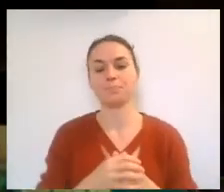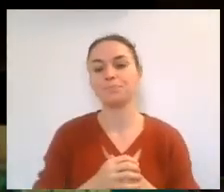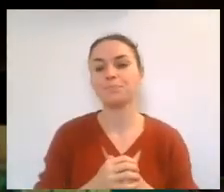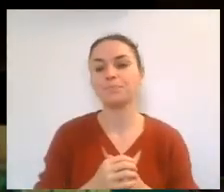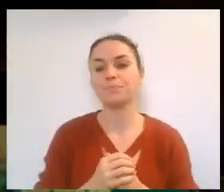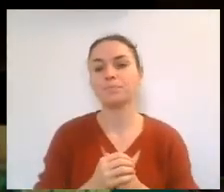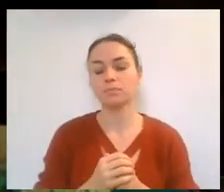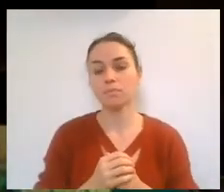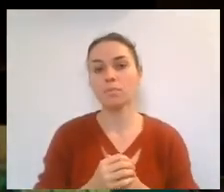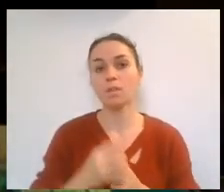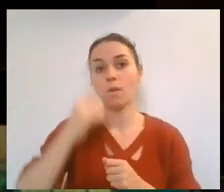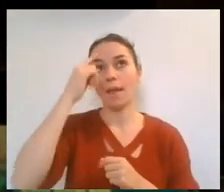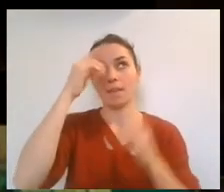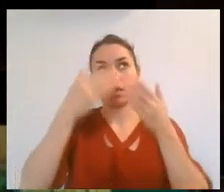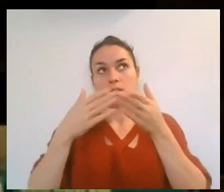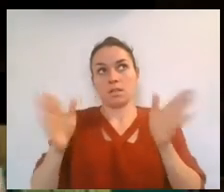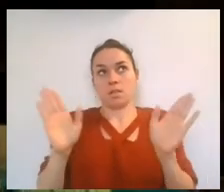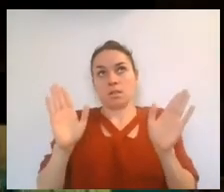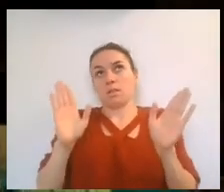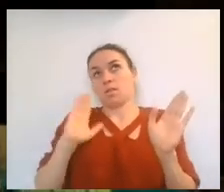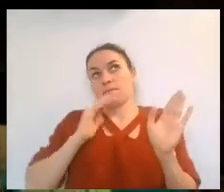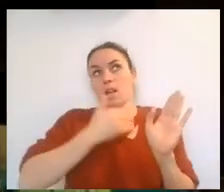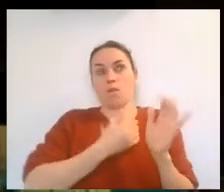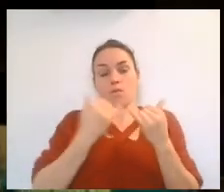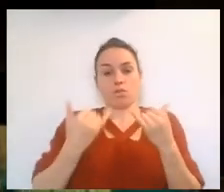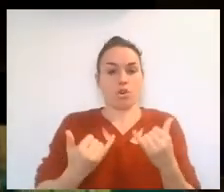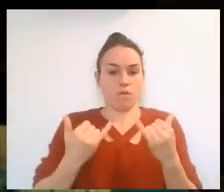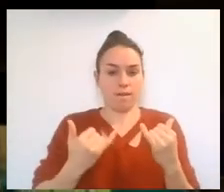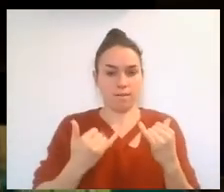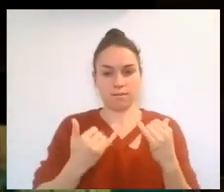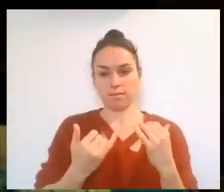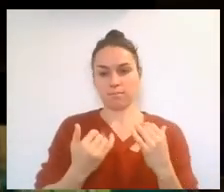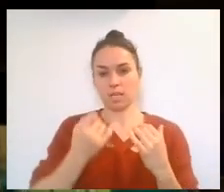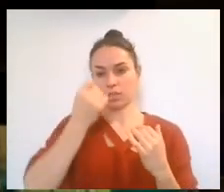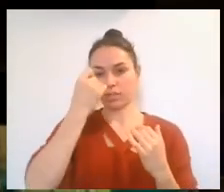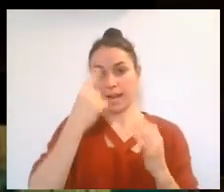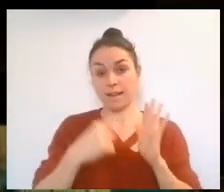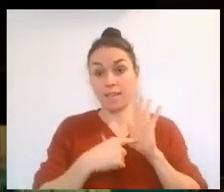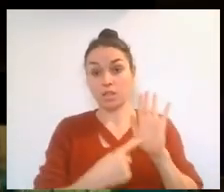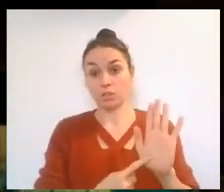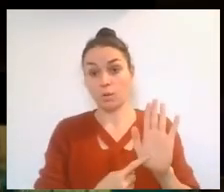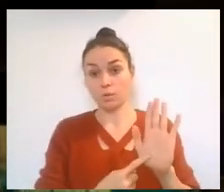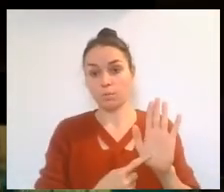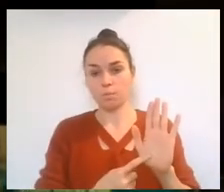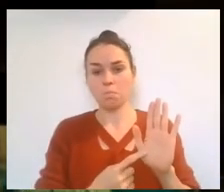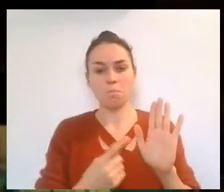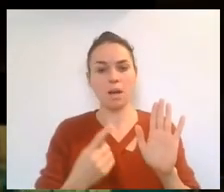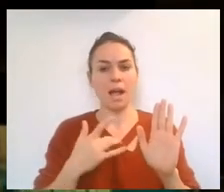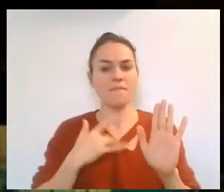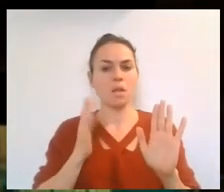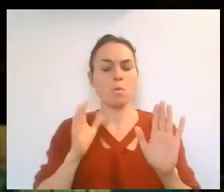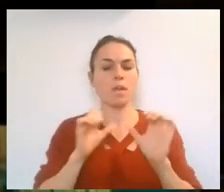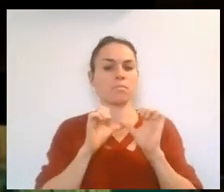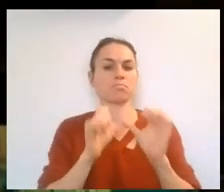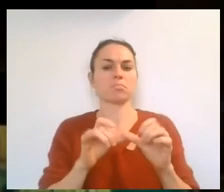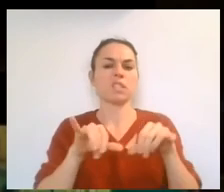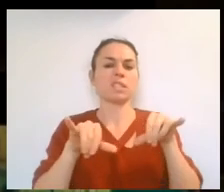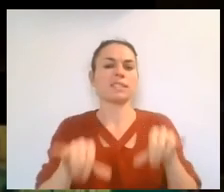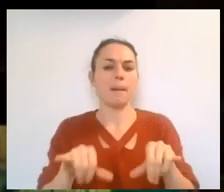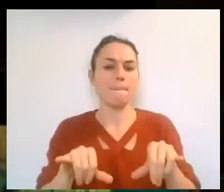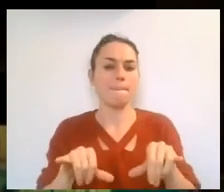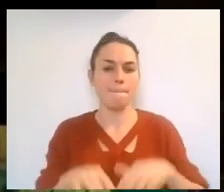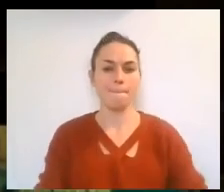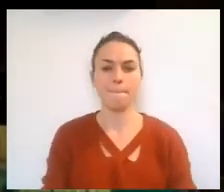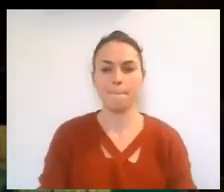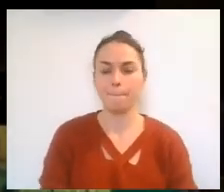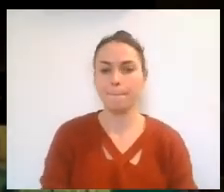our current understanding that I presented is likely, for the most part, to hold water in the future. Well, I think